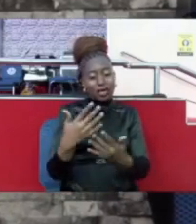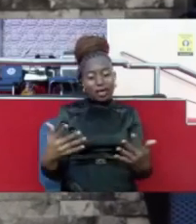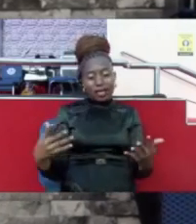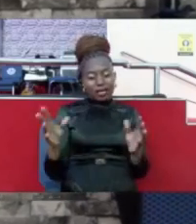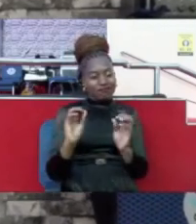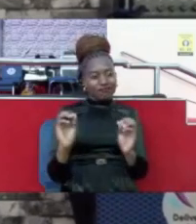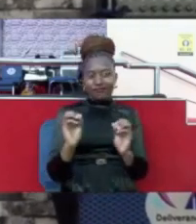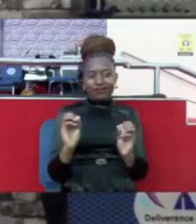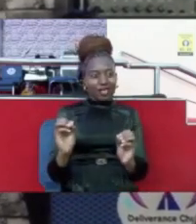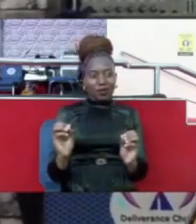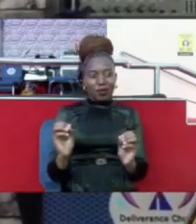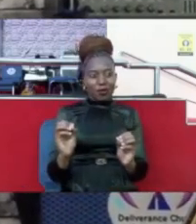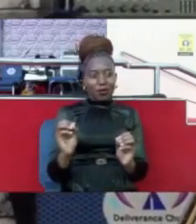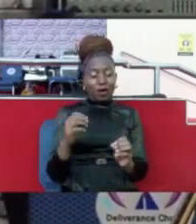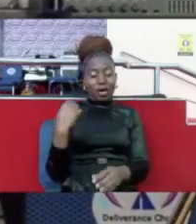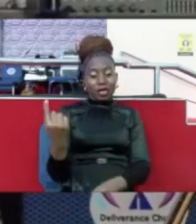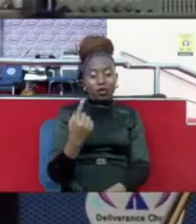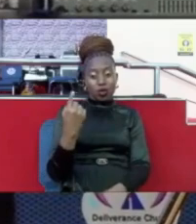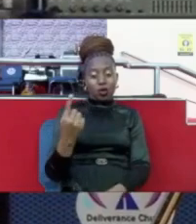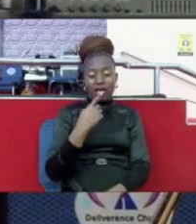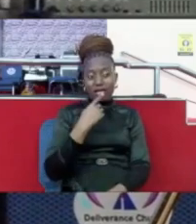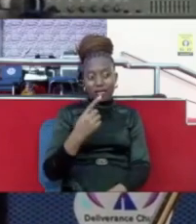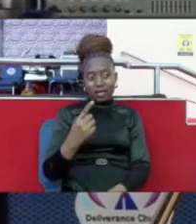It only tells you what you are.